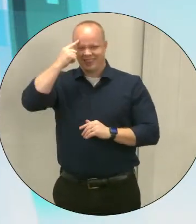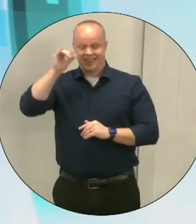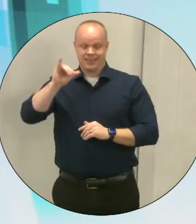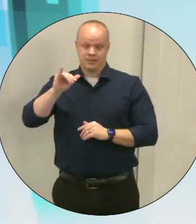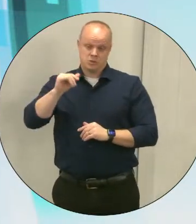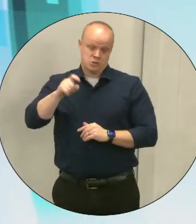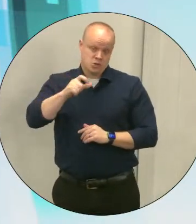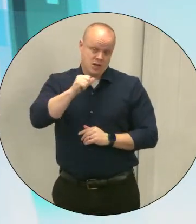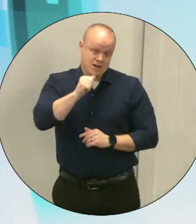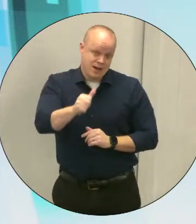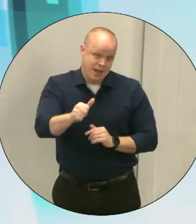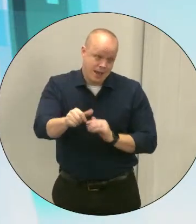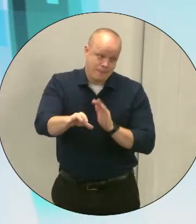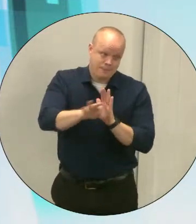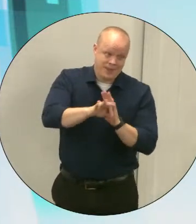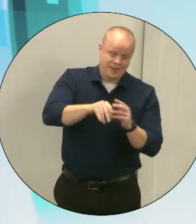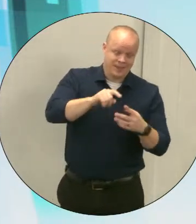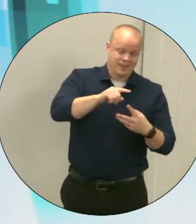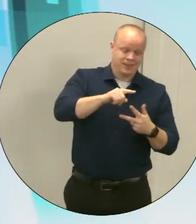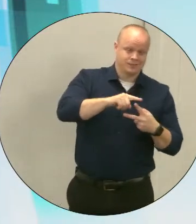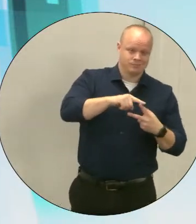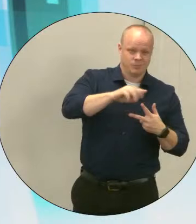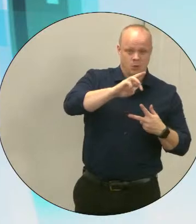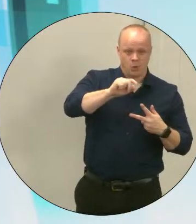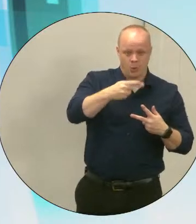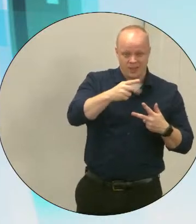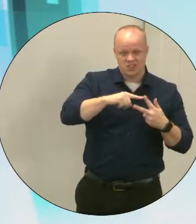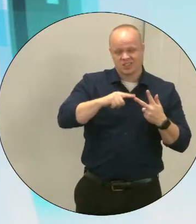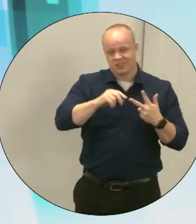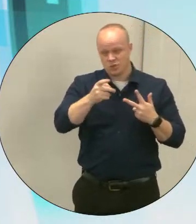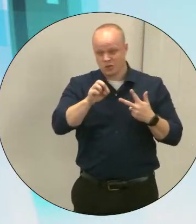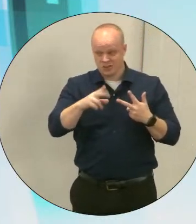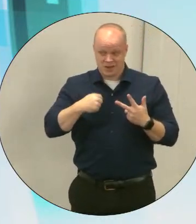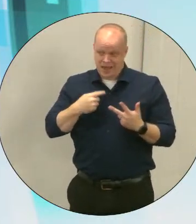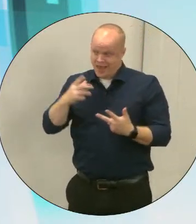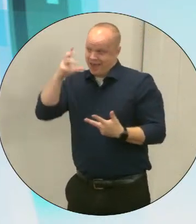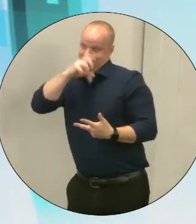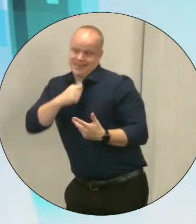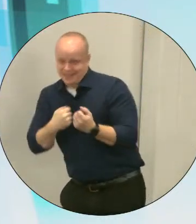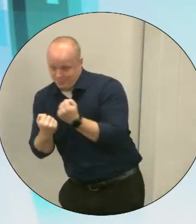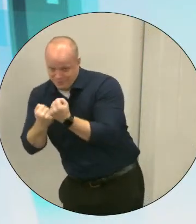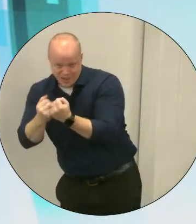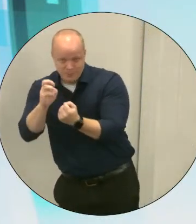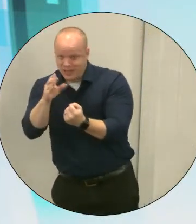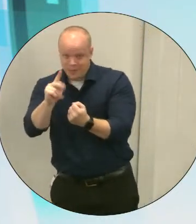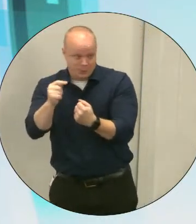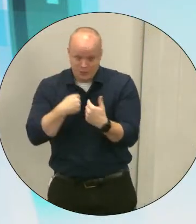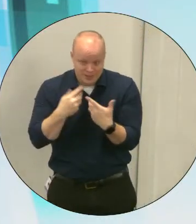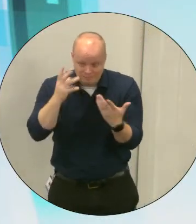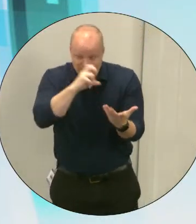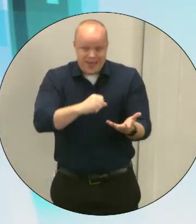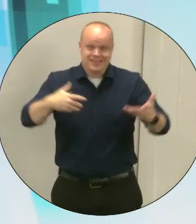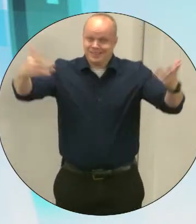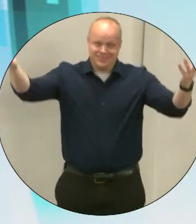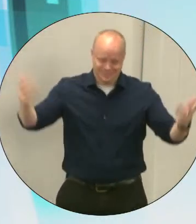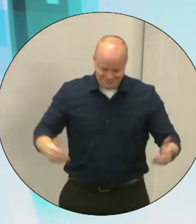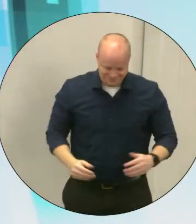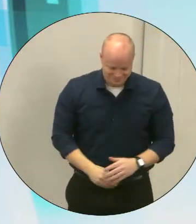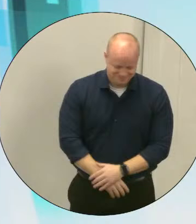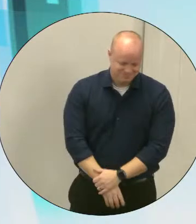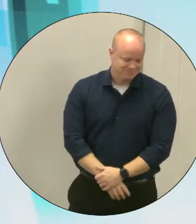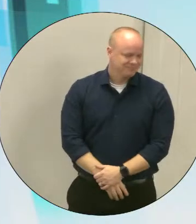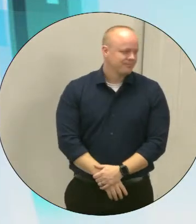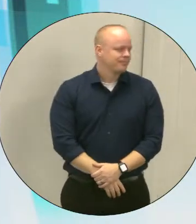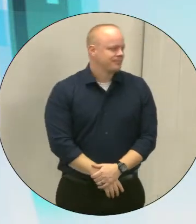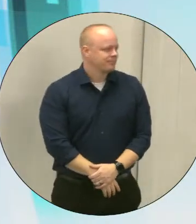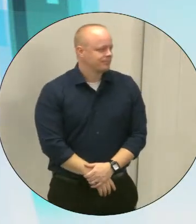probably should not choose Welsh or Schuldiner, and I'm in favor of Ebert, I guess. I don't know. Can we redo it? I mean, Thank